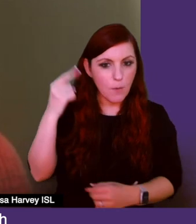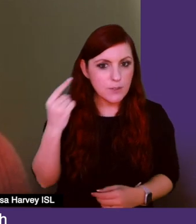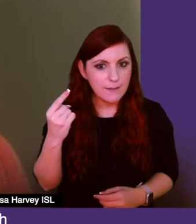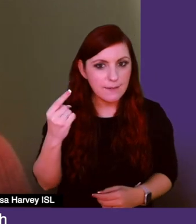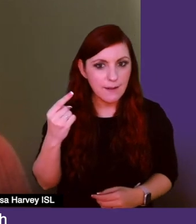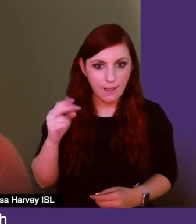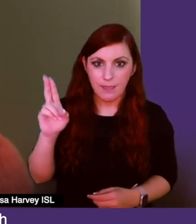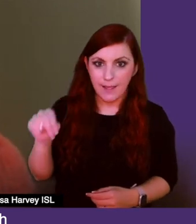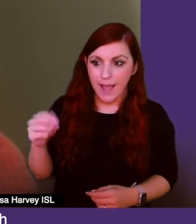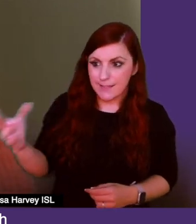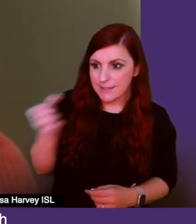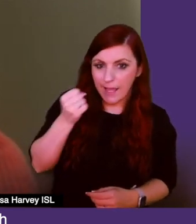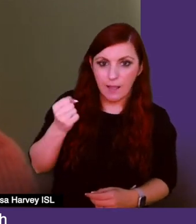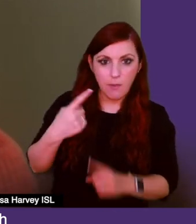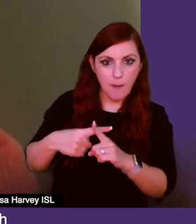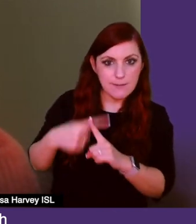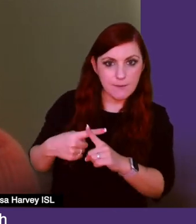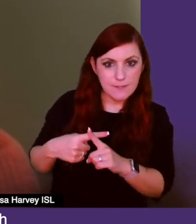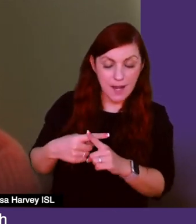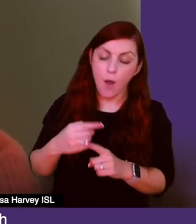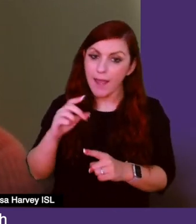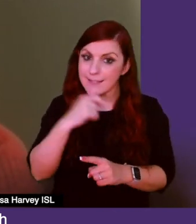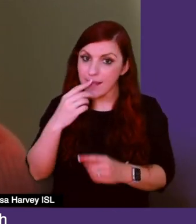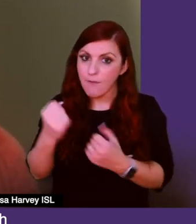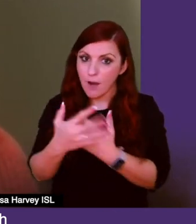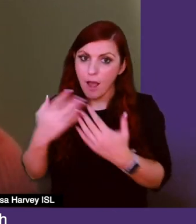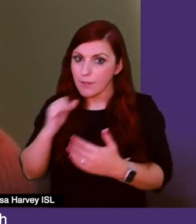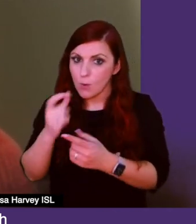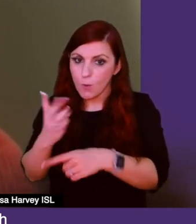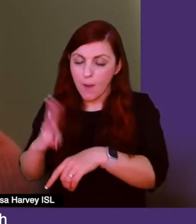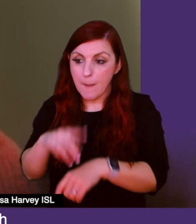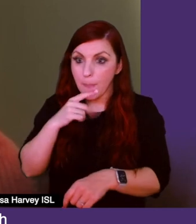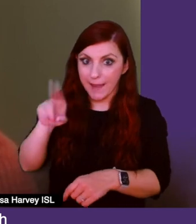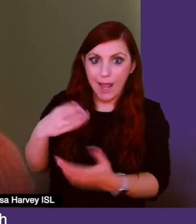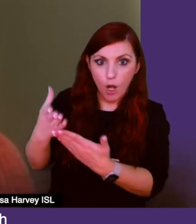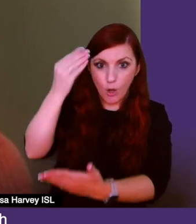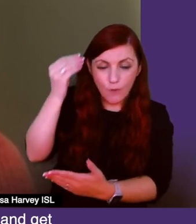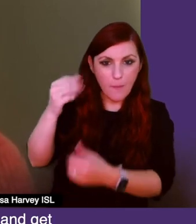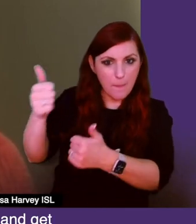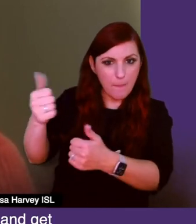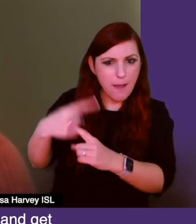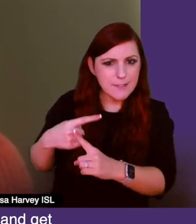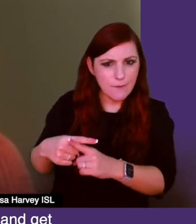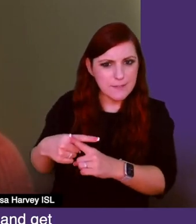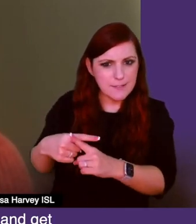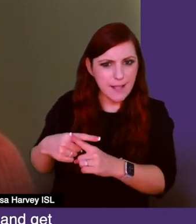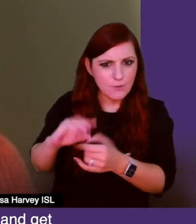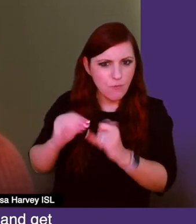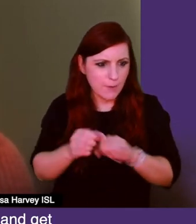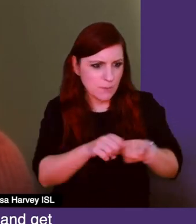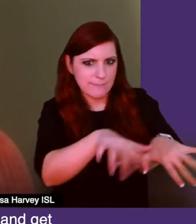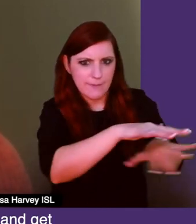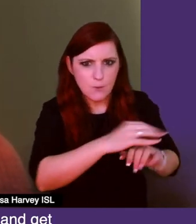is take a lot of what the UK do well, and there's much they don't do well, but there is a lot they do really, really well, including that system